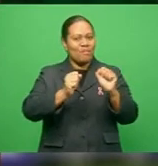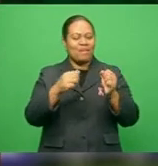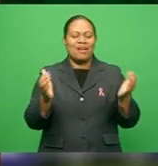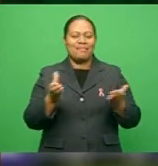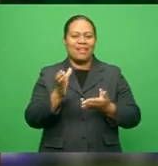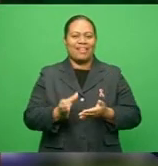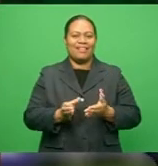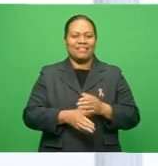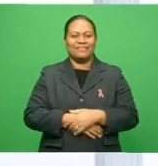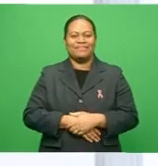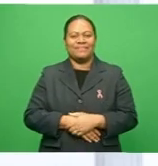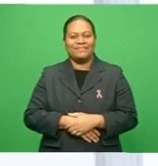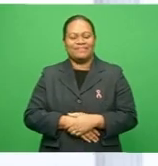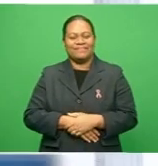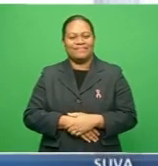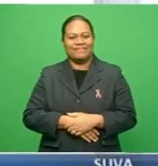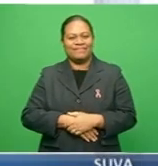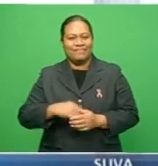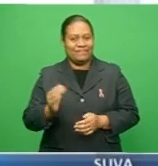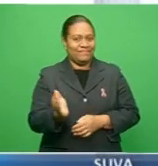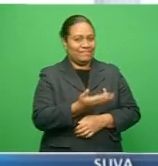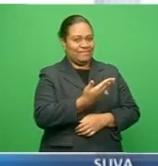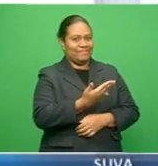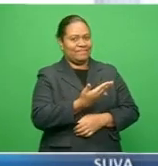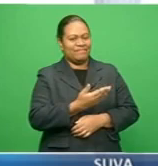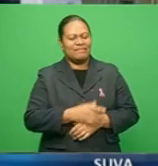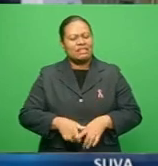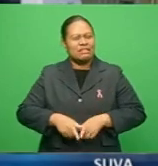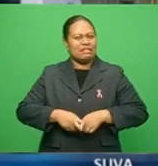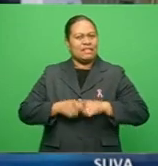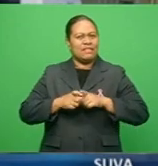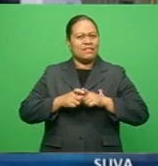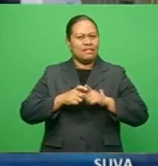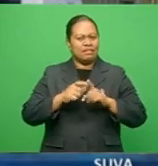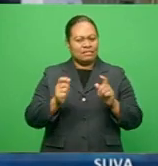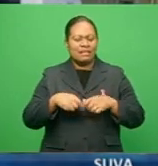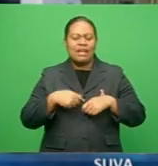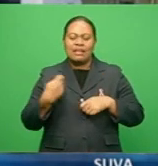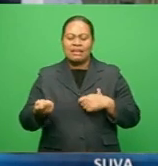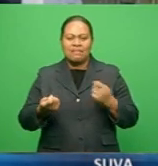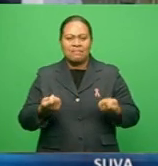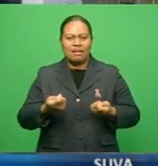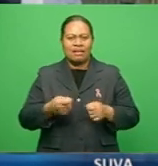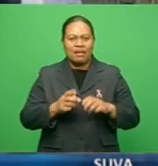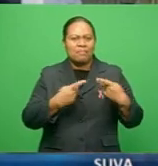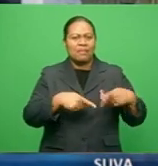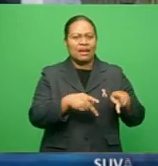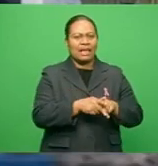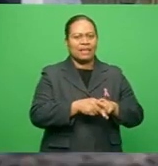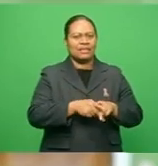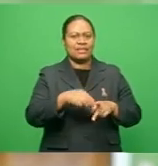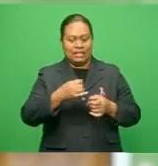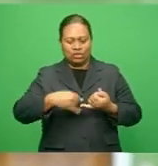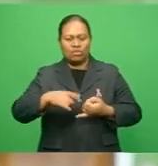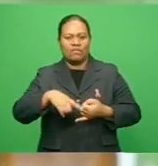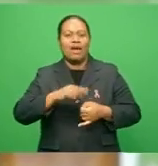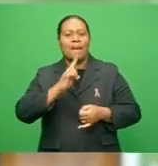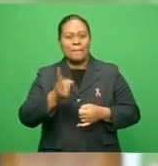more. It's one of the toughest neighborhoods in Suva, and this is where Suliasi Vunivalu was raised.